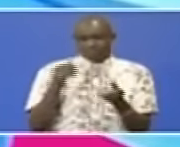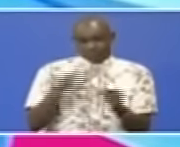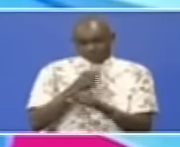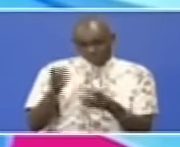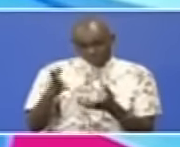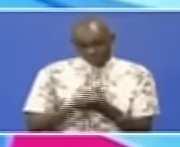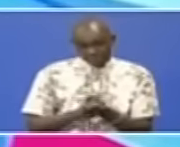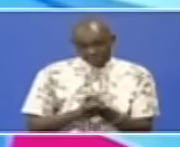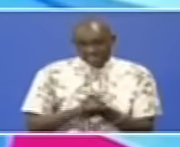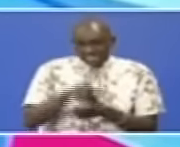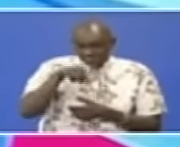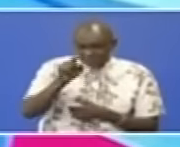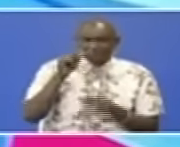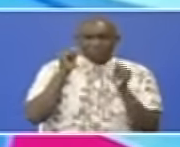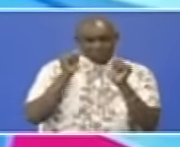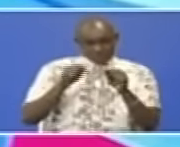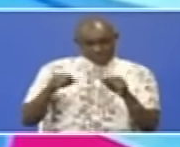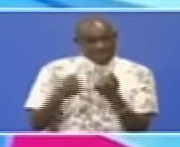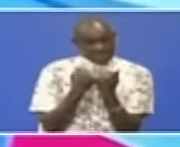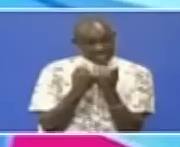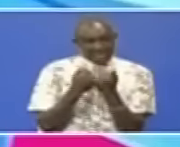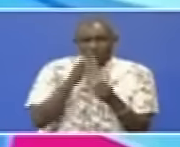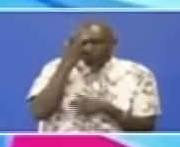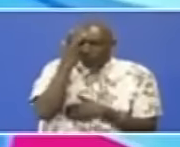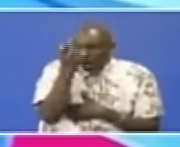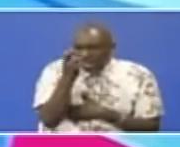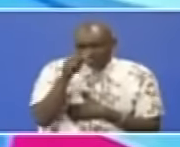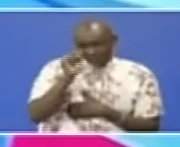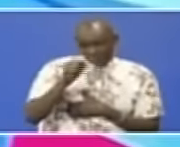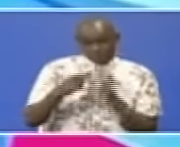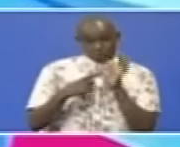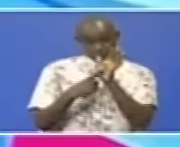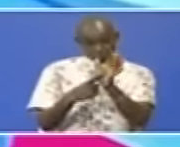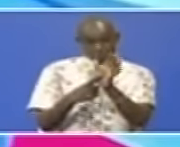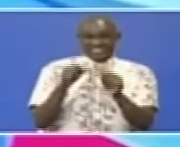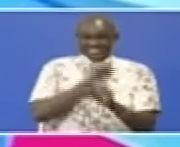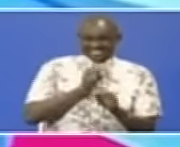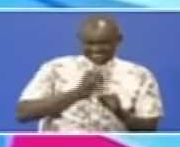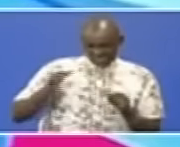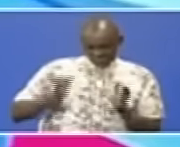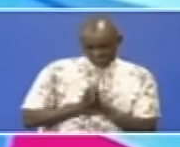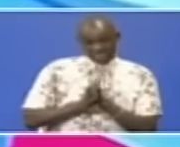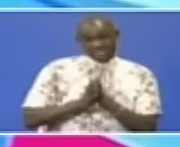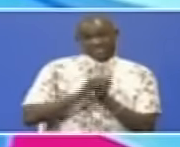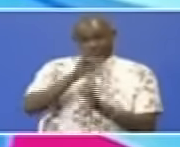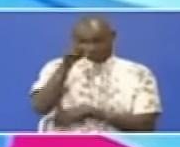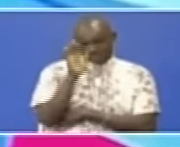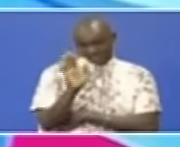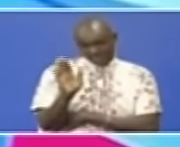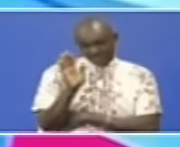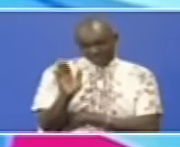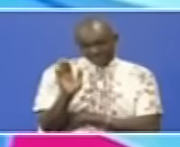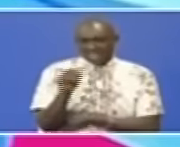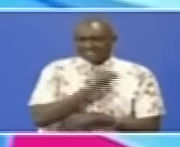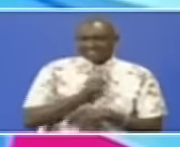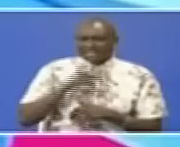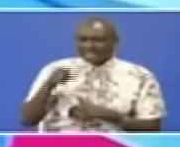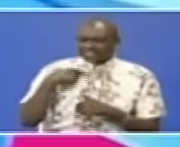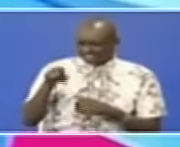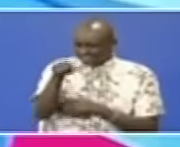sitting of the Senate saw intense arguments, especially between Cord Allied Senators and Jubilee Allied Senators, as some senators accuse a